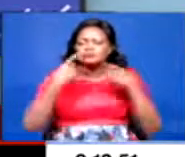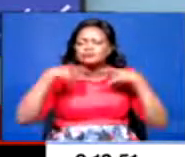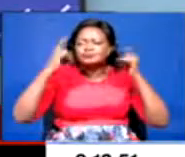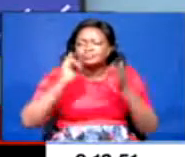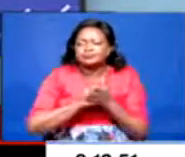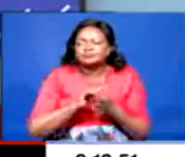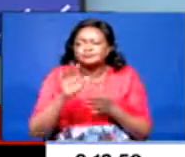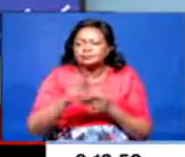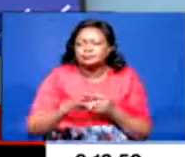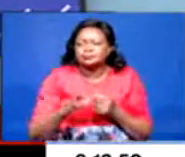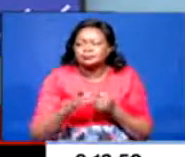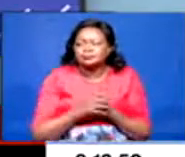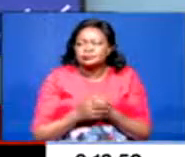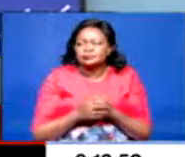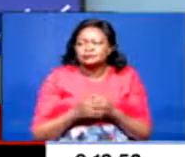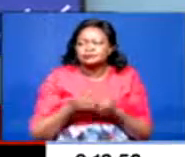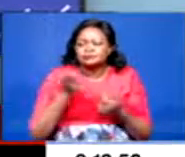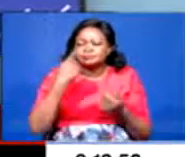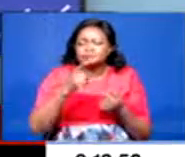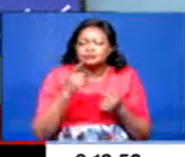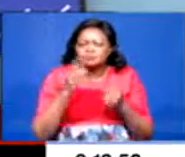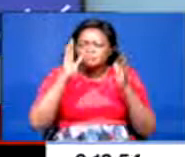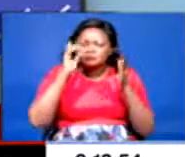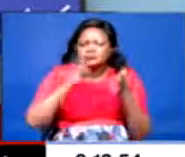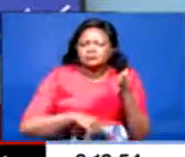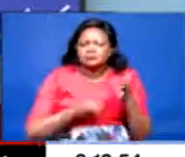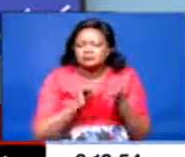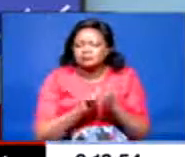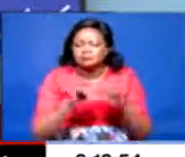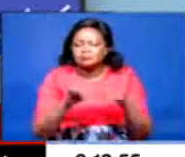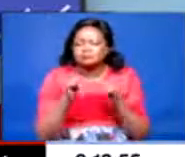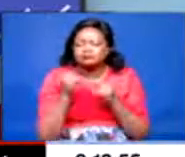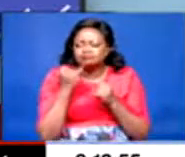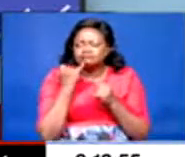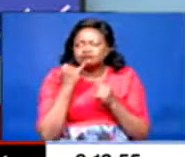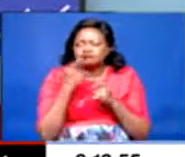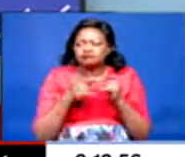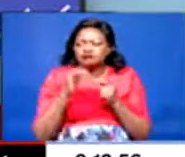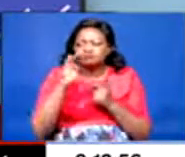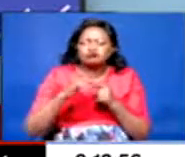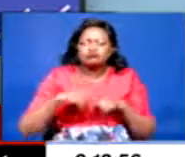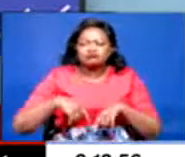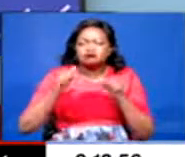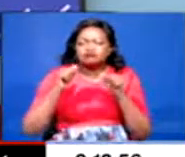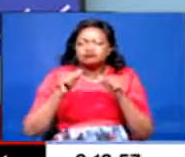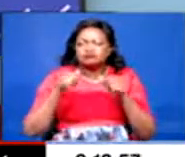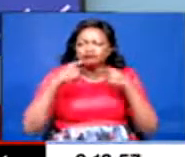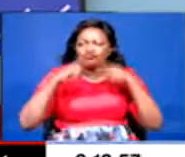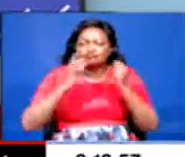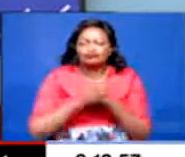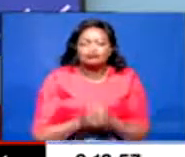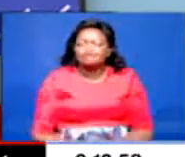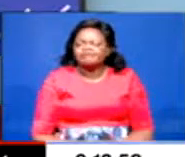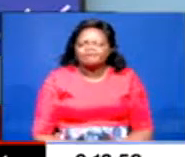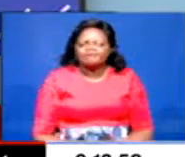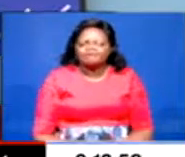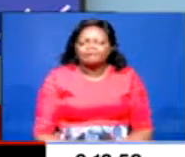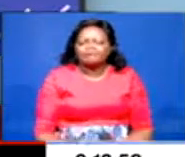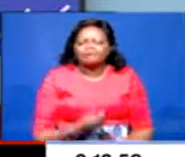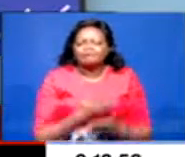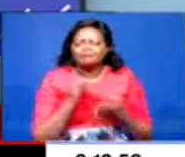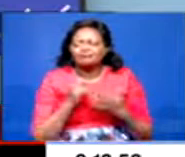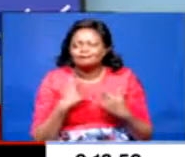side has been cleared. For as long as you wait for the call from IBC that go ahead and announce, whatever you have